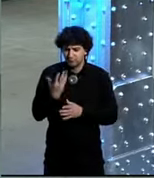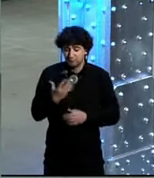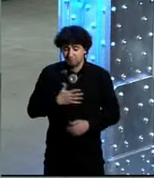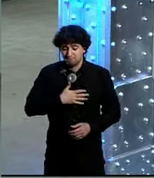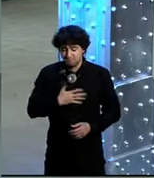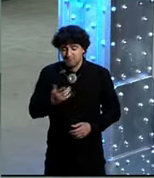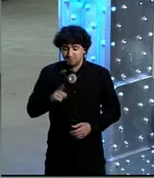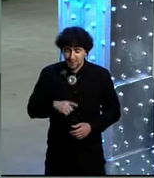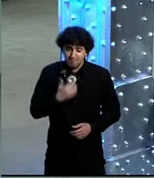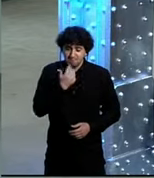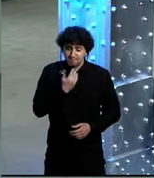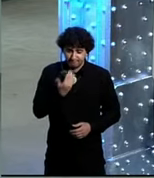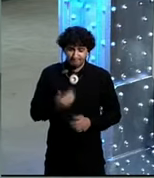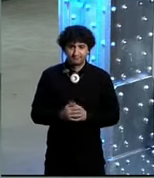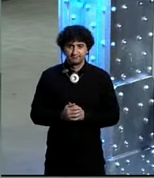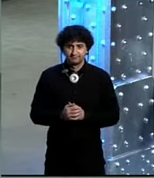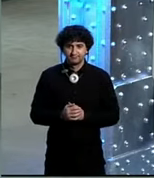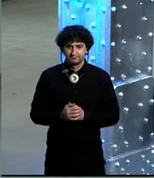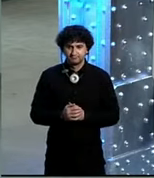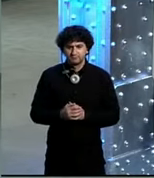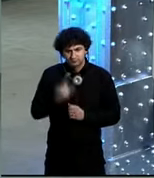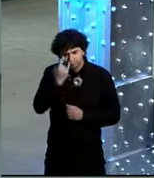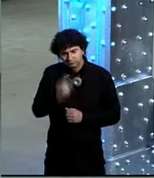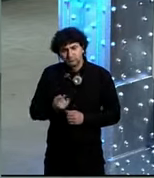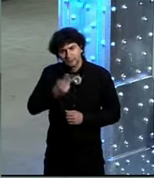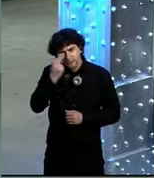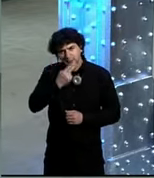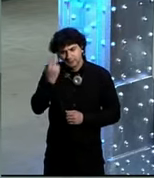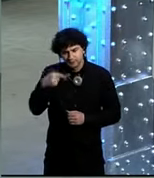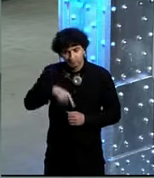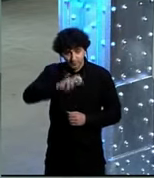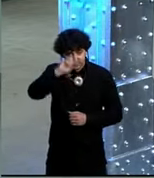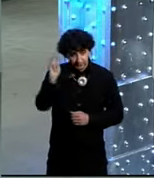storytelling are enticing. In our mind's eye,